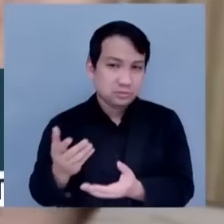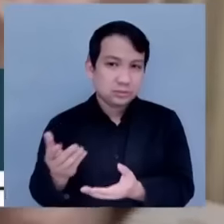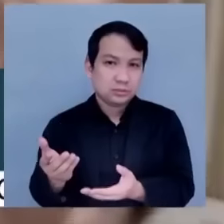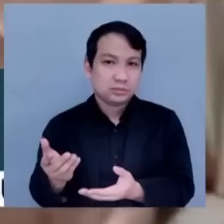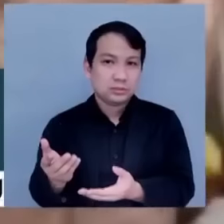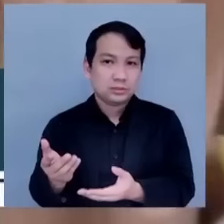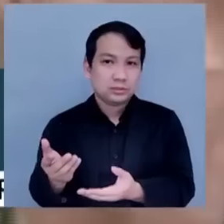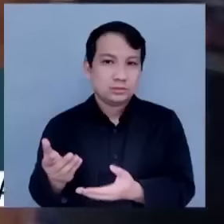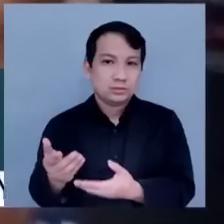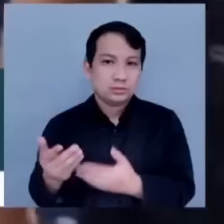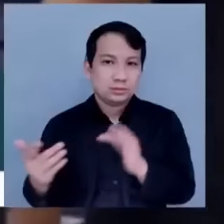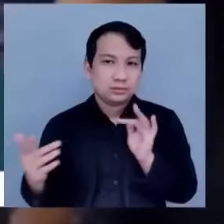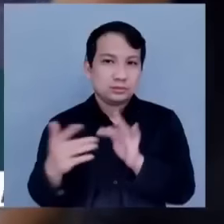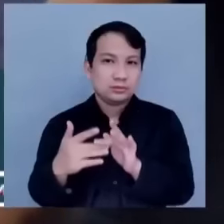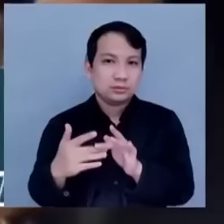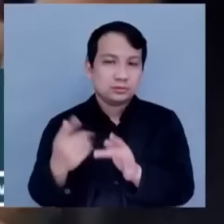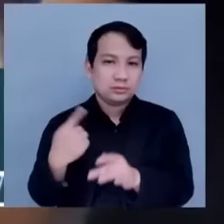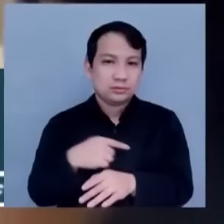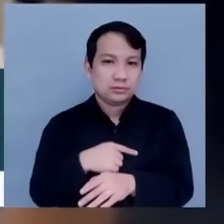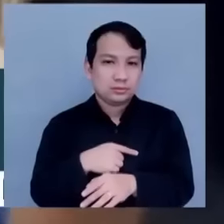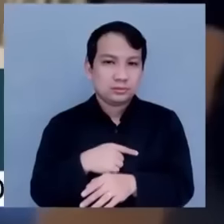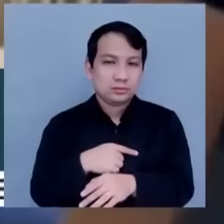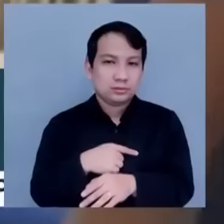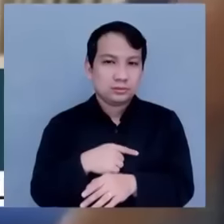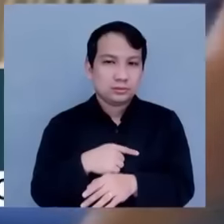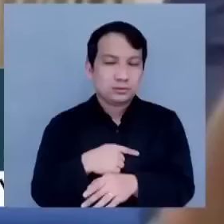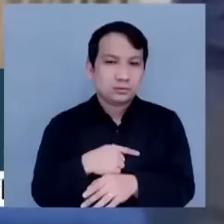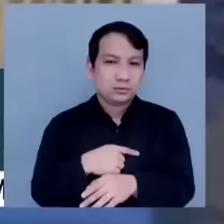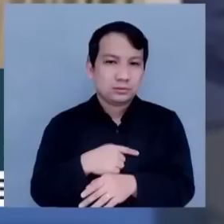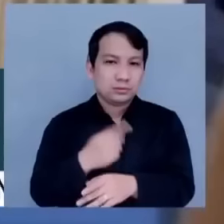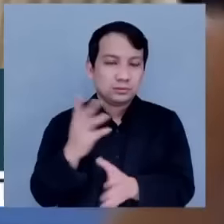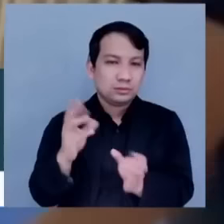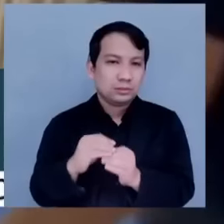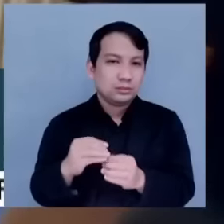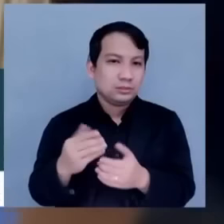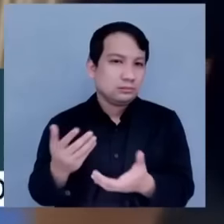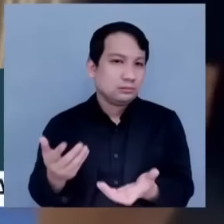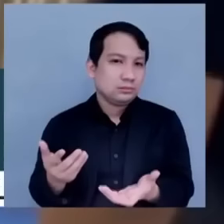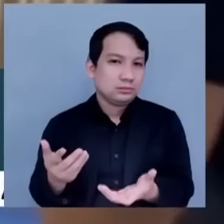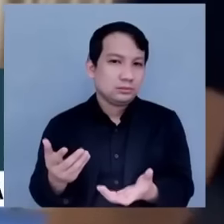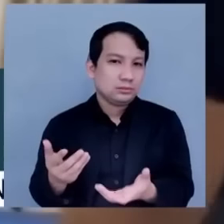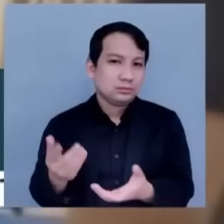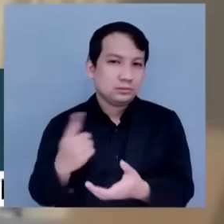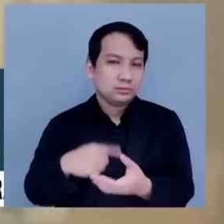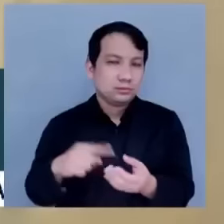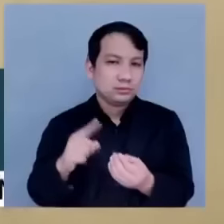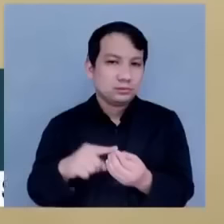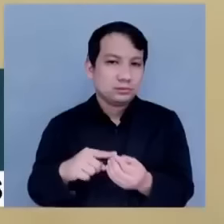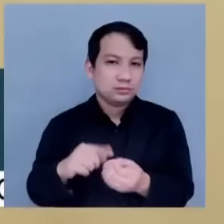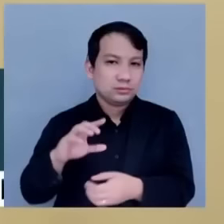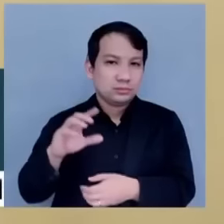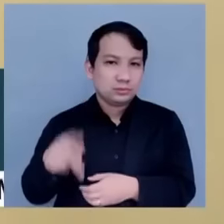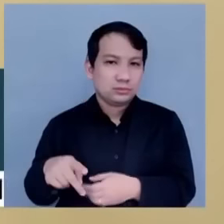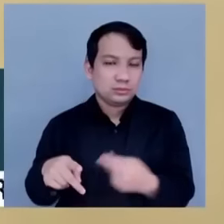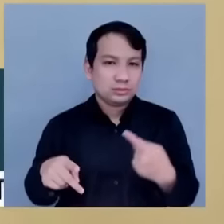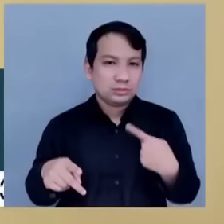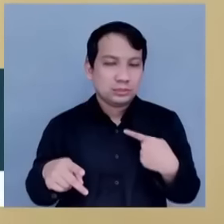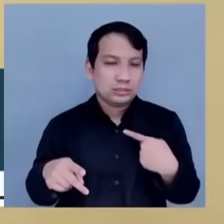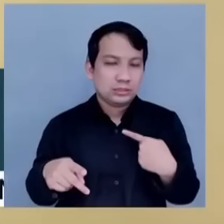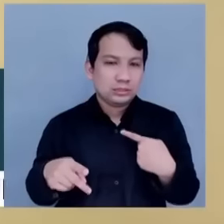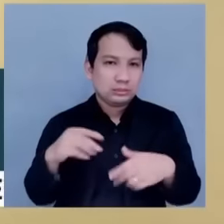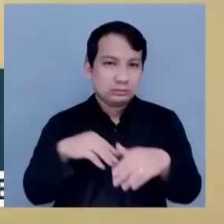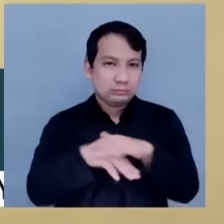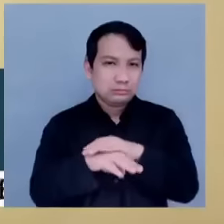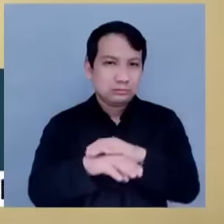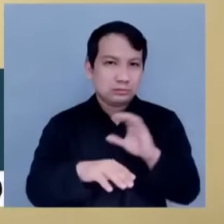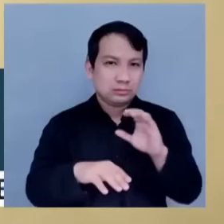intercepted by some concerned people. Hindi na siya ng kanyang cellphone. Hindi na siya naka-access.